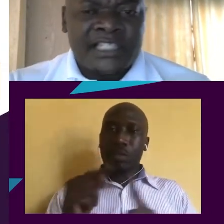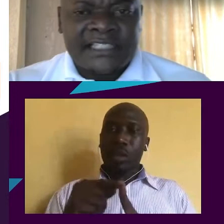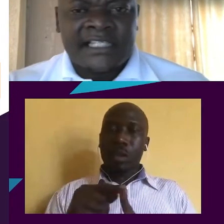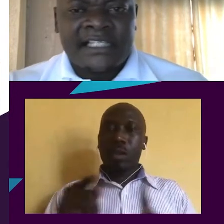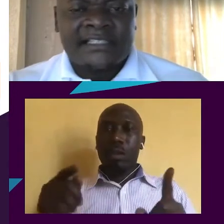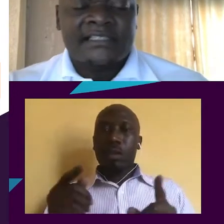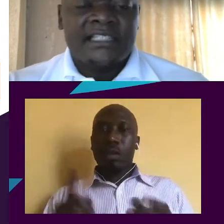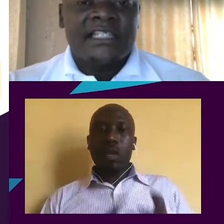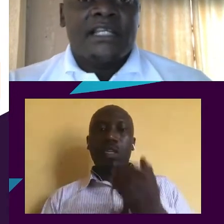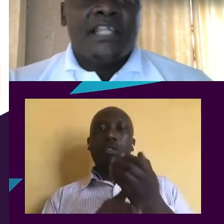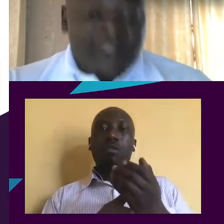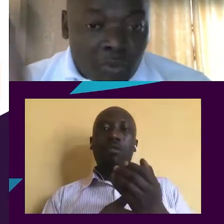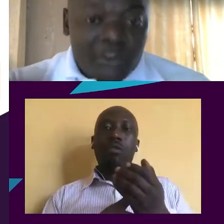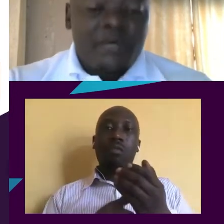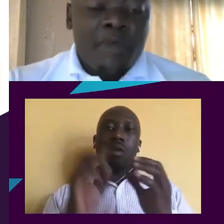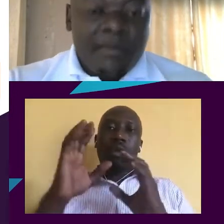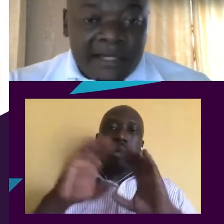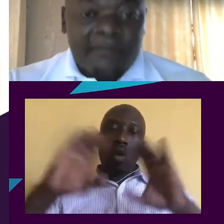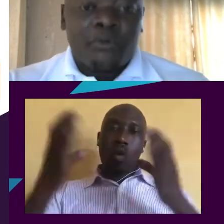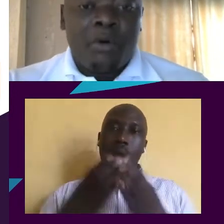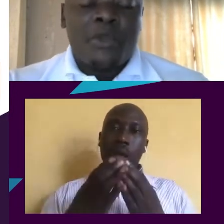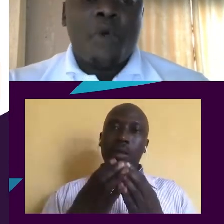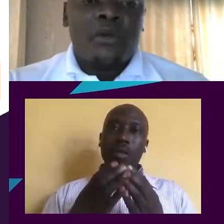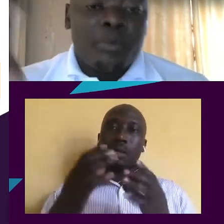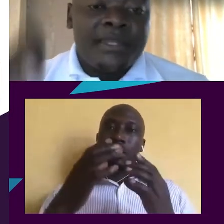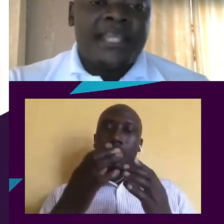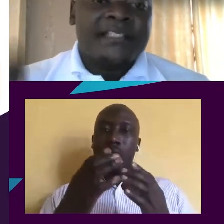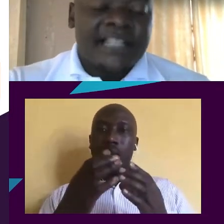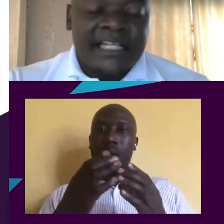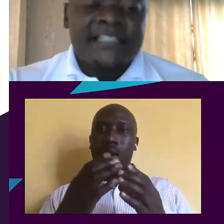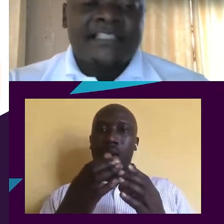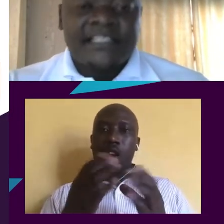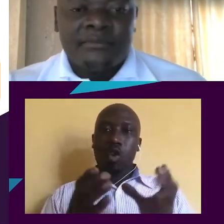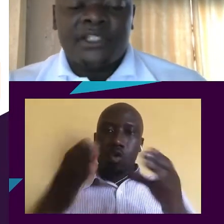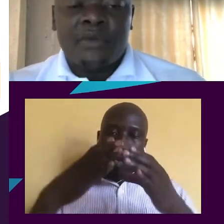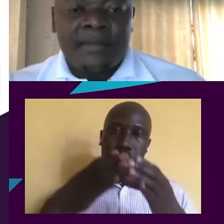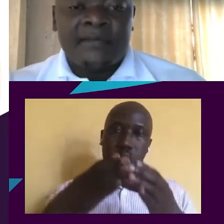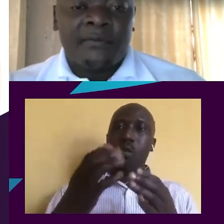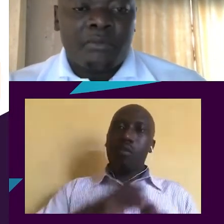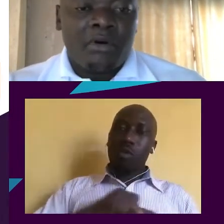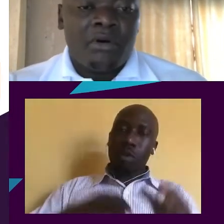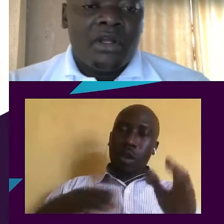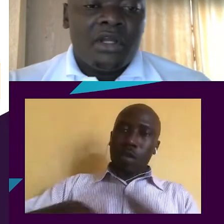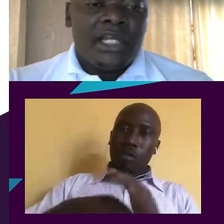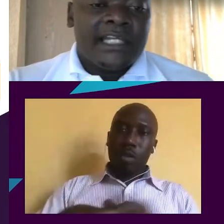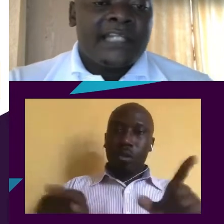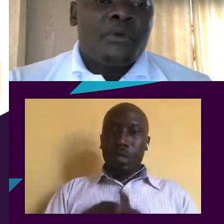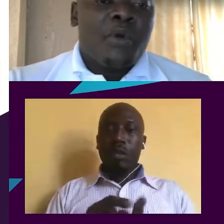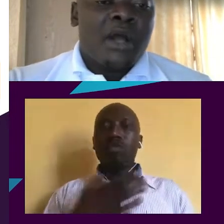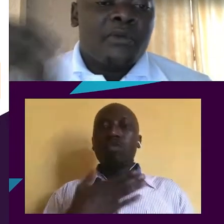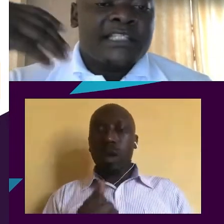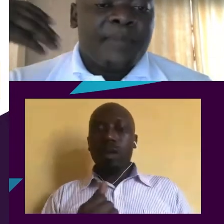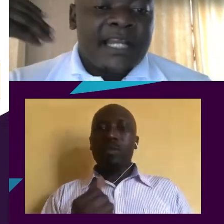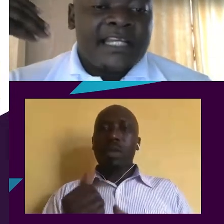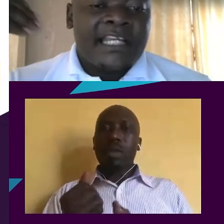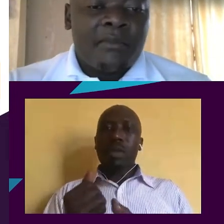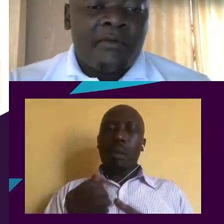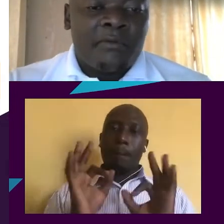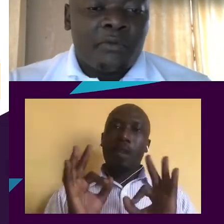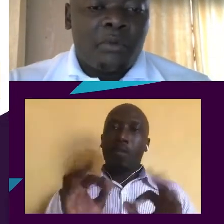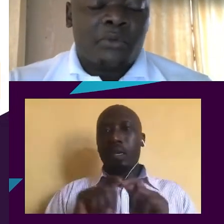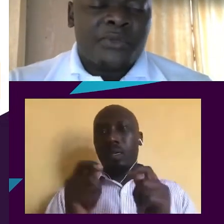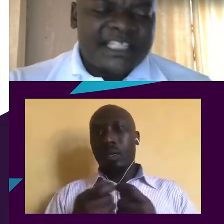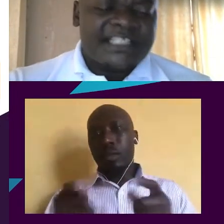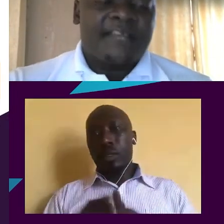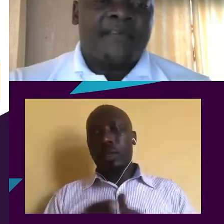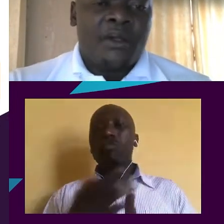of sporting excellence, including women football. We want to be excellent team in women football. Then we want to expand the game